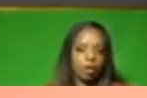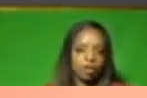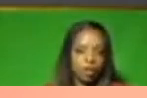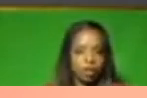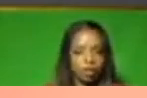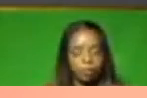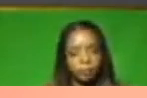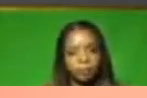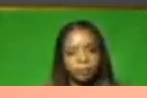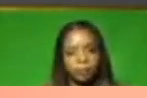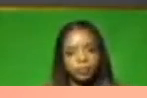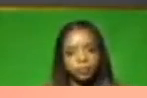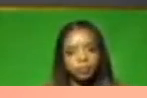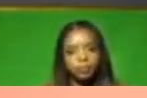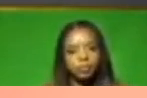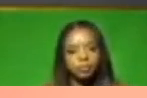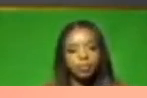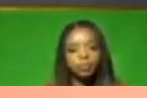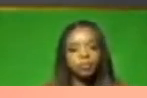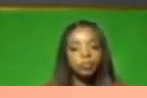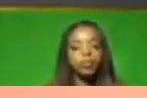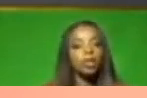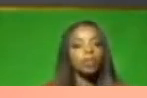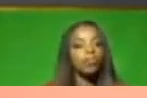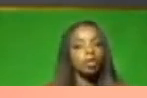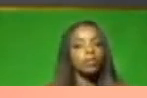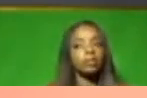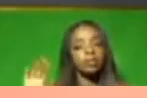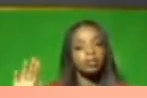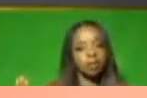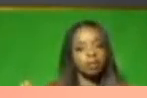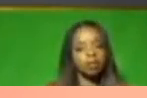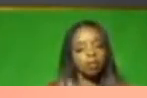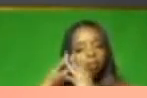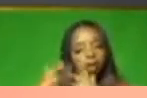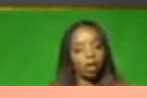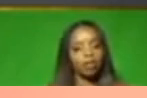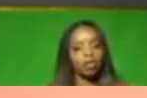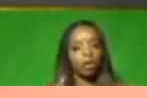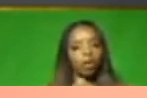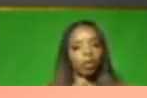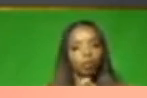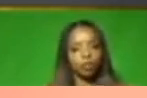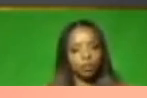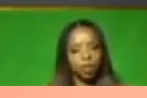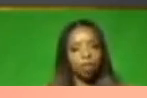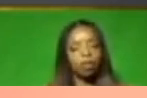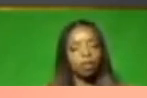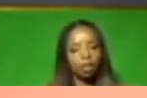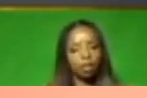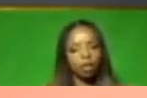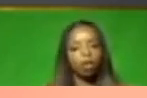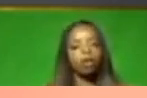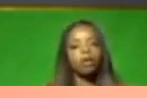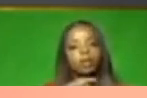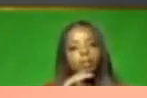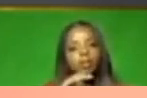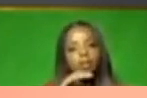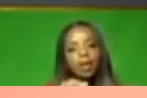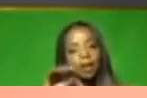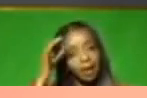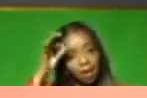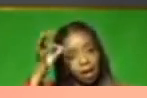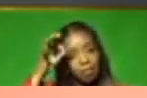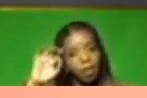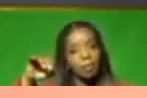With the support of the President's Coordinating Council, which brings together the leadership of the three spheres of